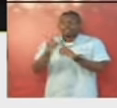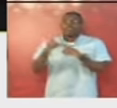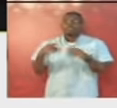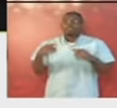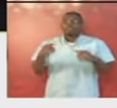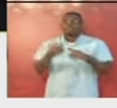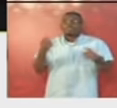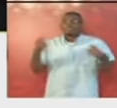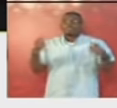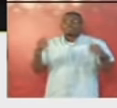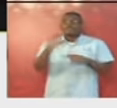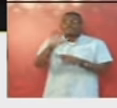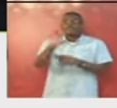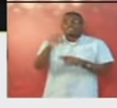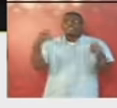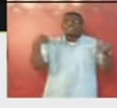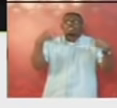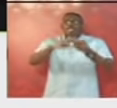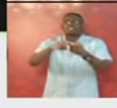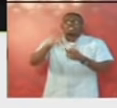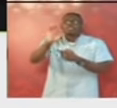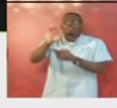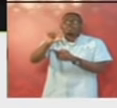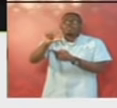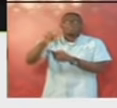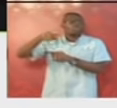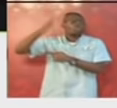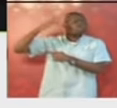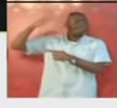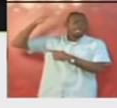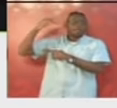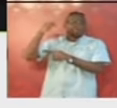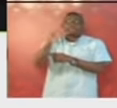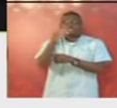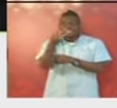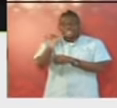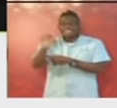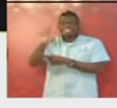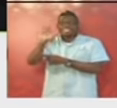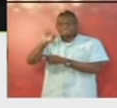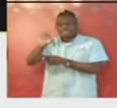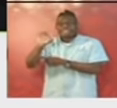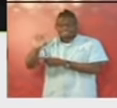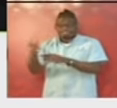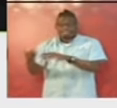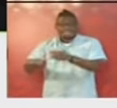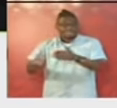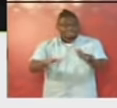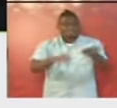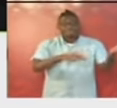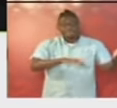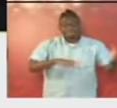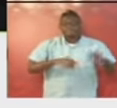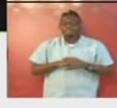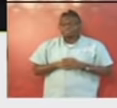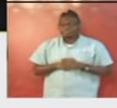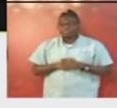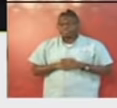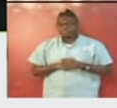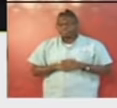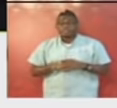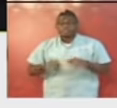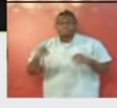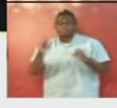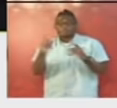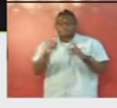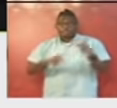million died. It is now known that the Spanish flu epidemic was associated with an increase in death by suicide, and